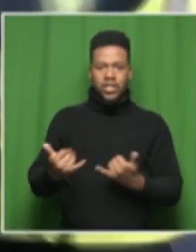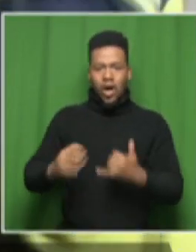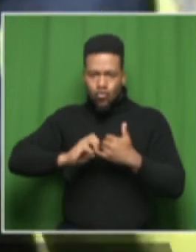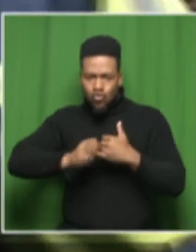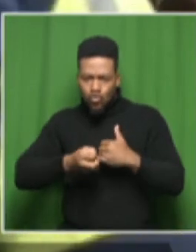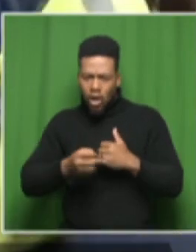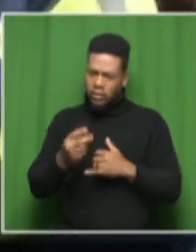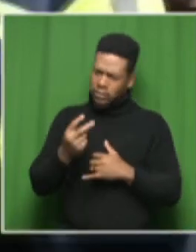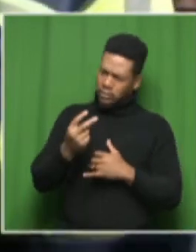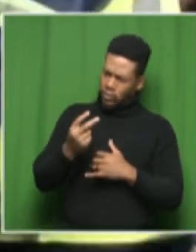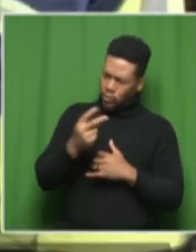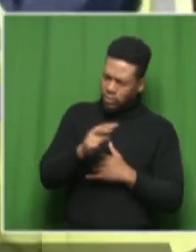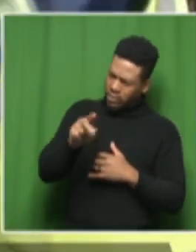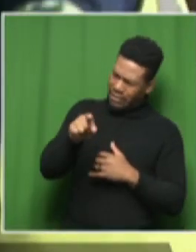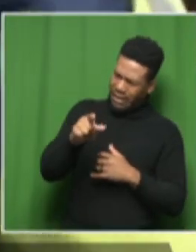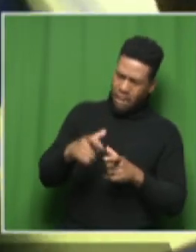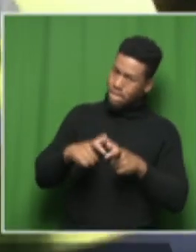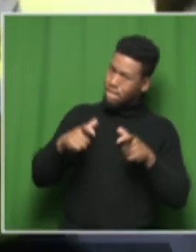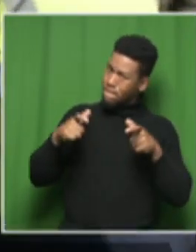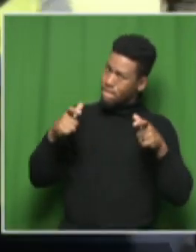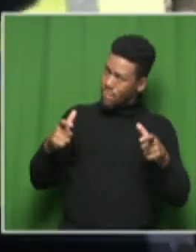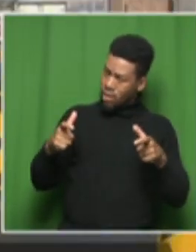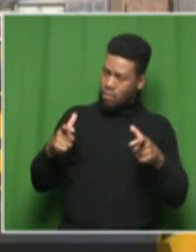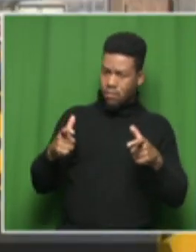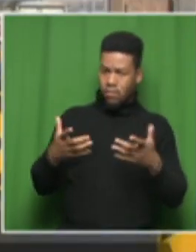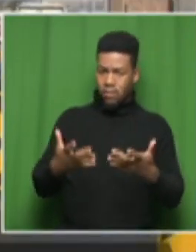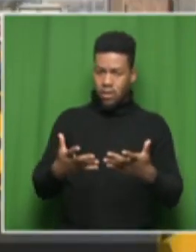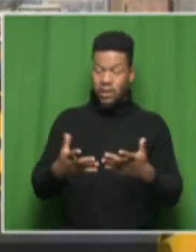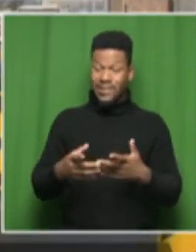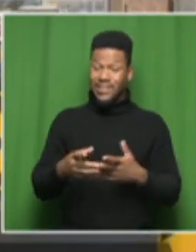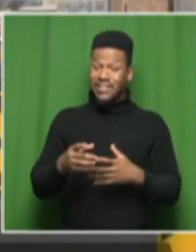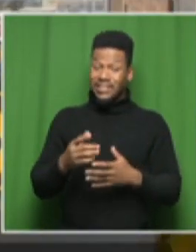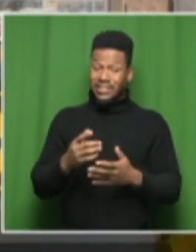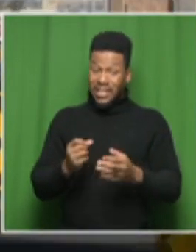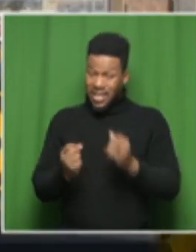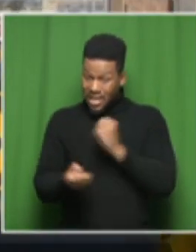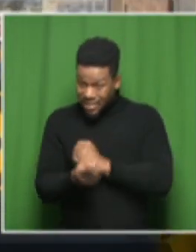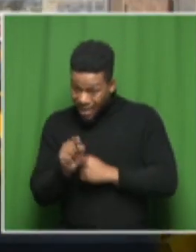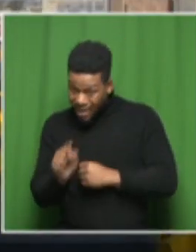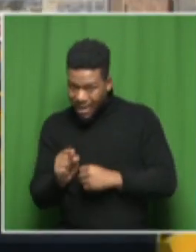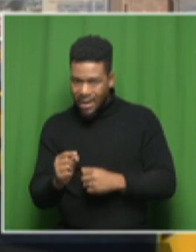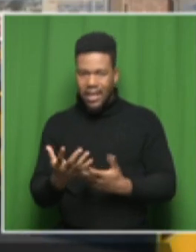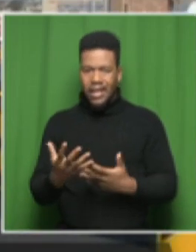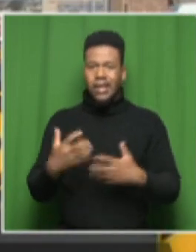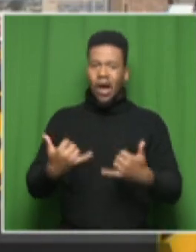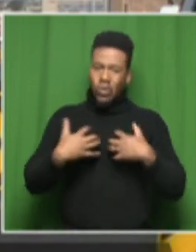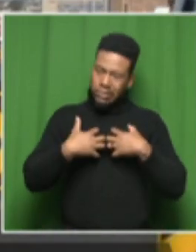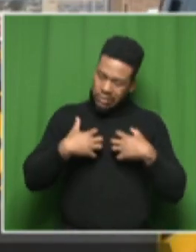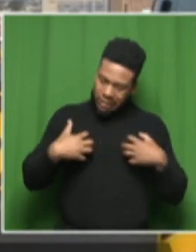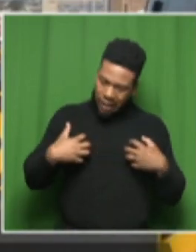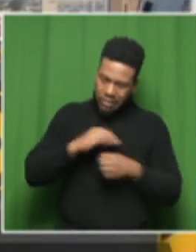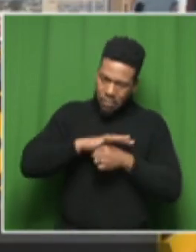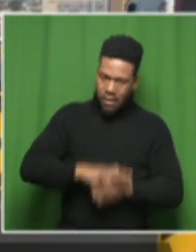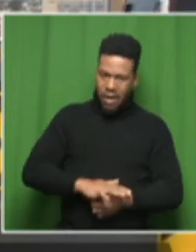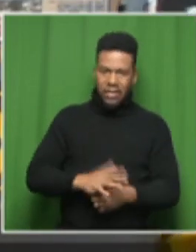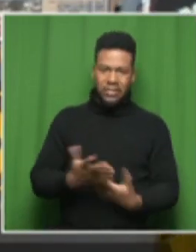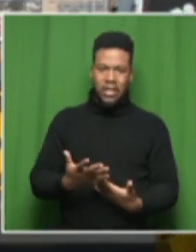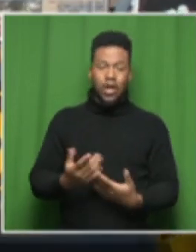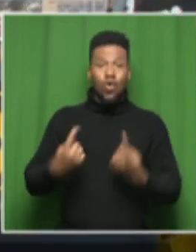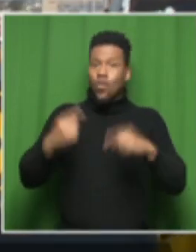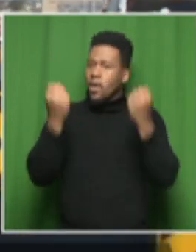thought. These particular incidents like this, it really puts a strain on the coffers of the city, because some of this work we would not have